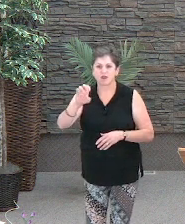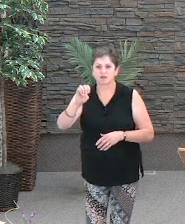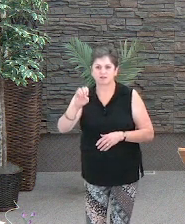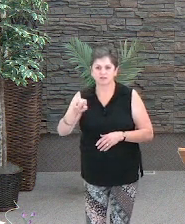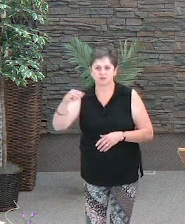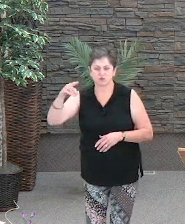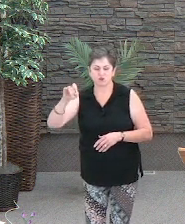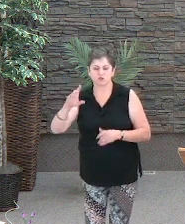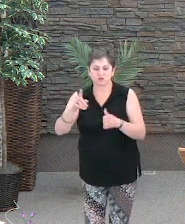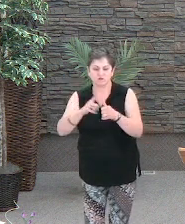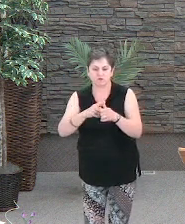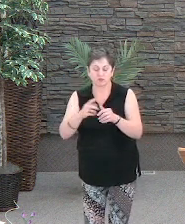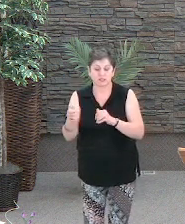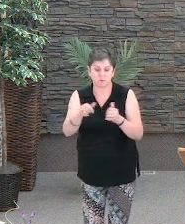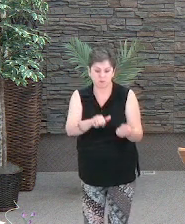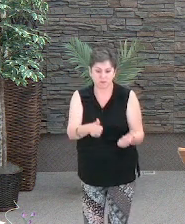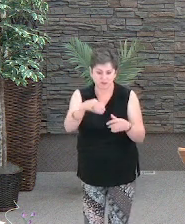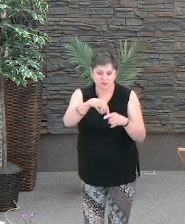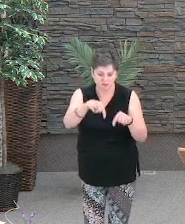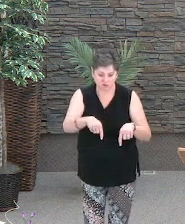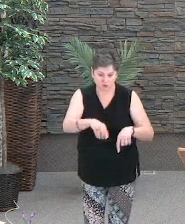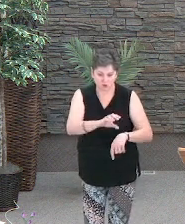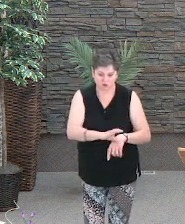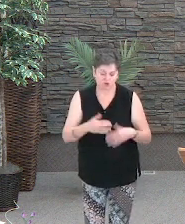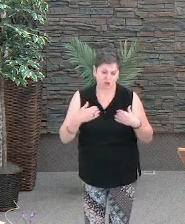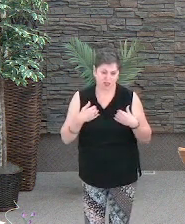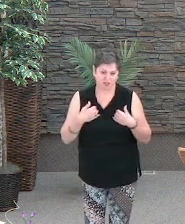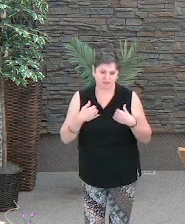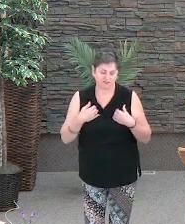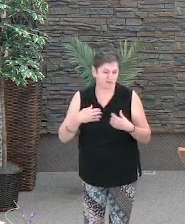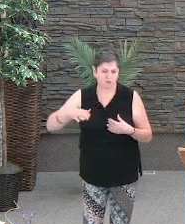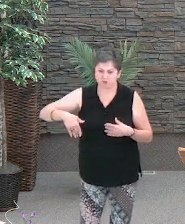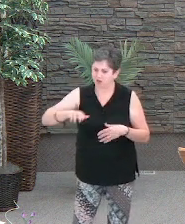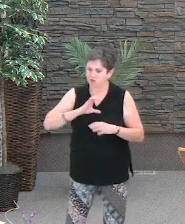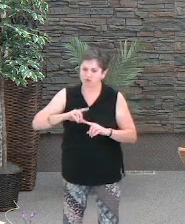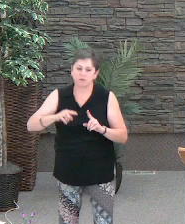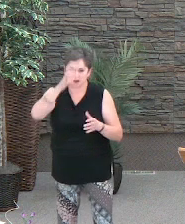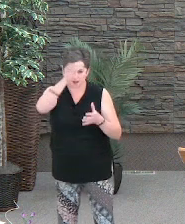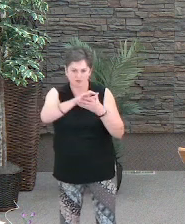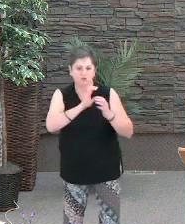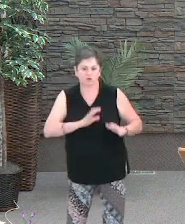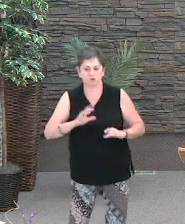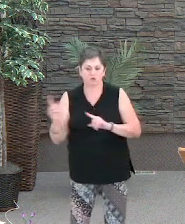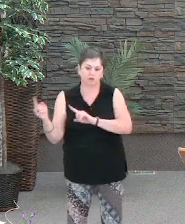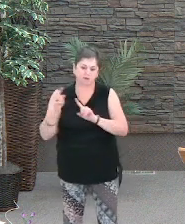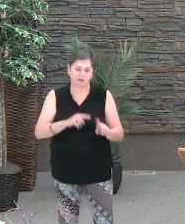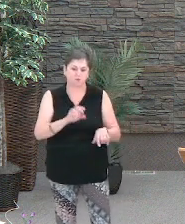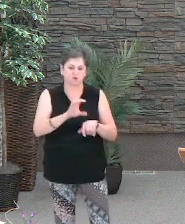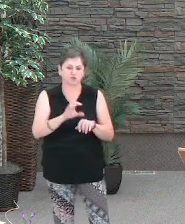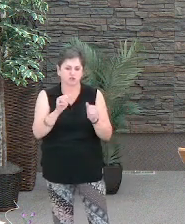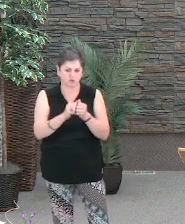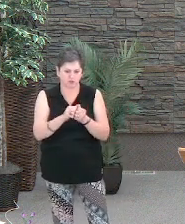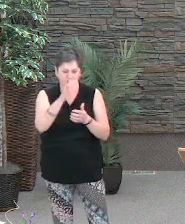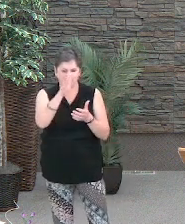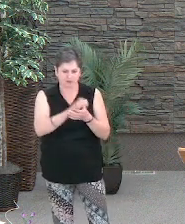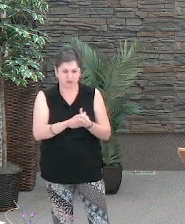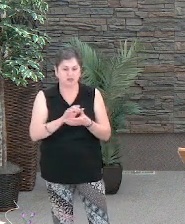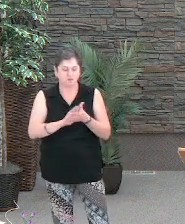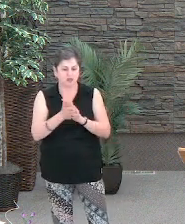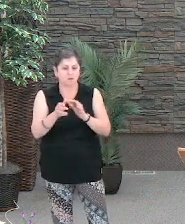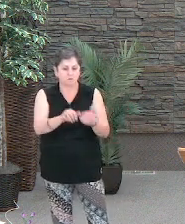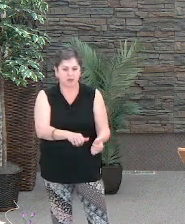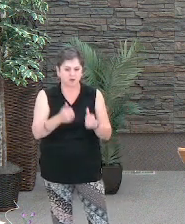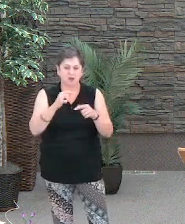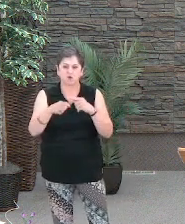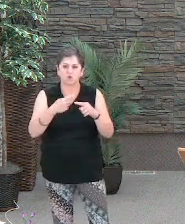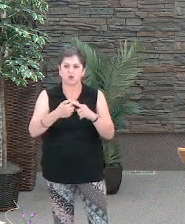was the very first baptism that this church ever had. She was not a Christian, but her husband was. She was baptized. And when